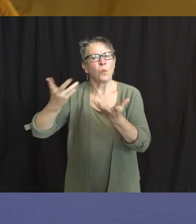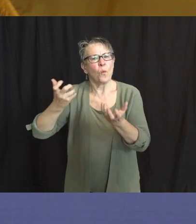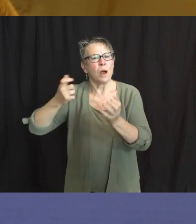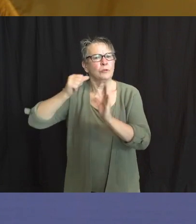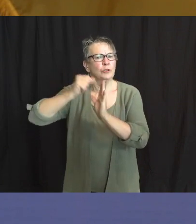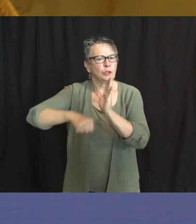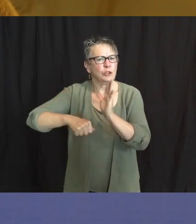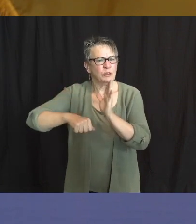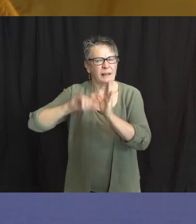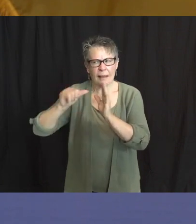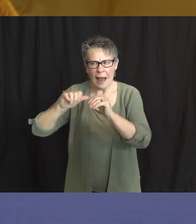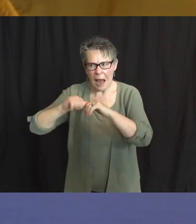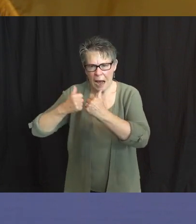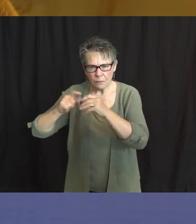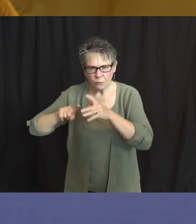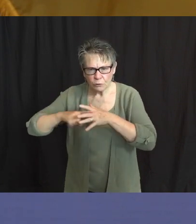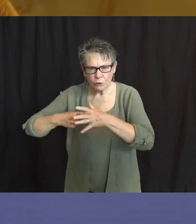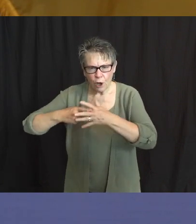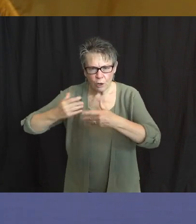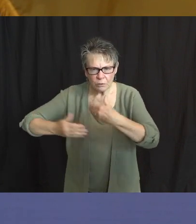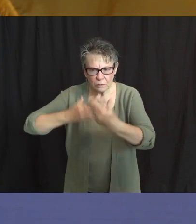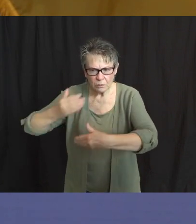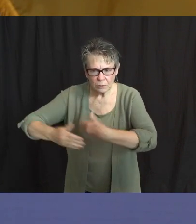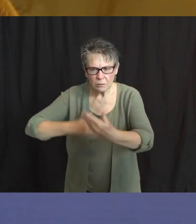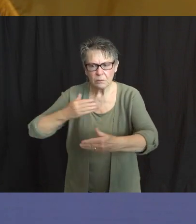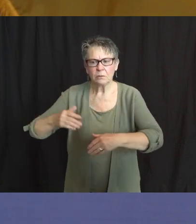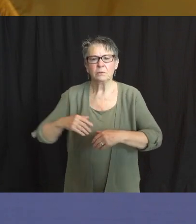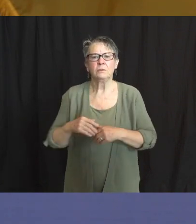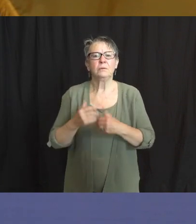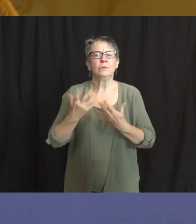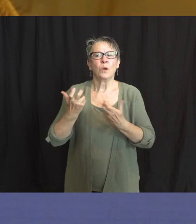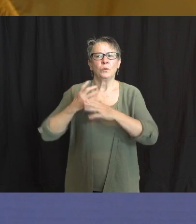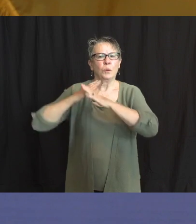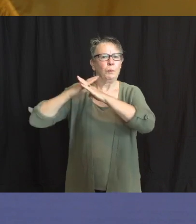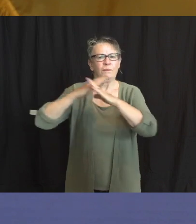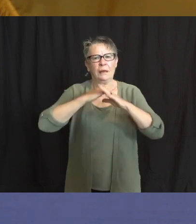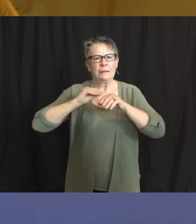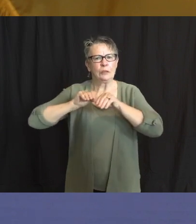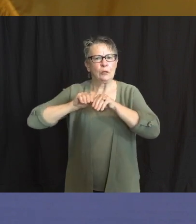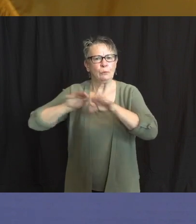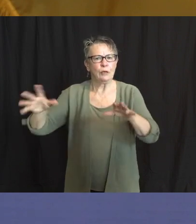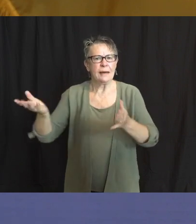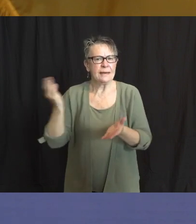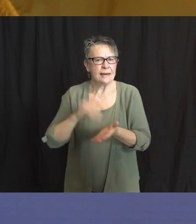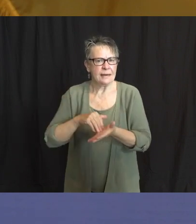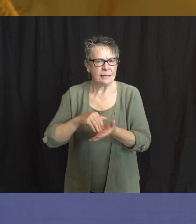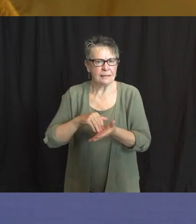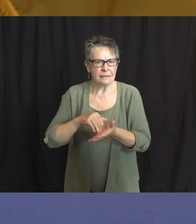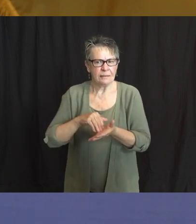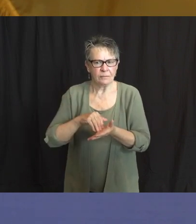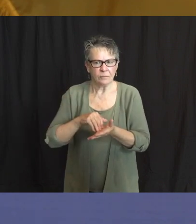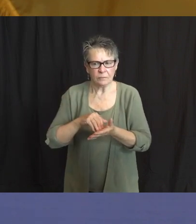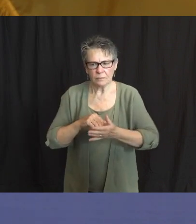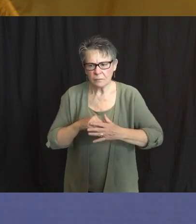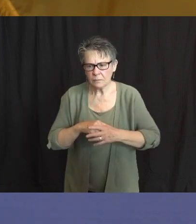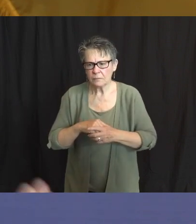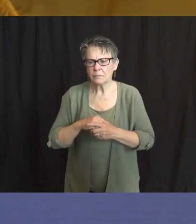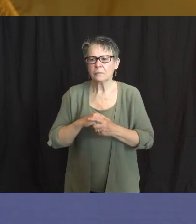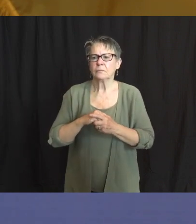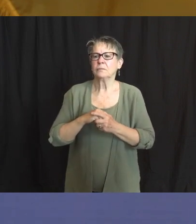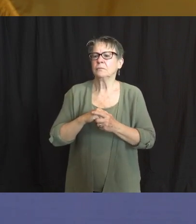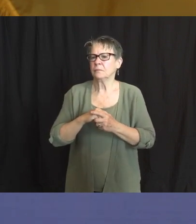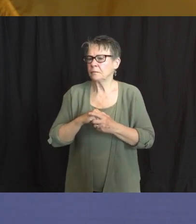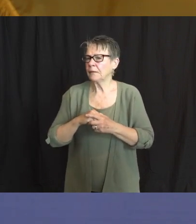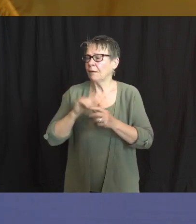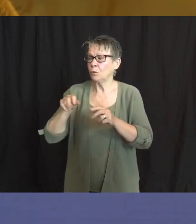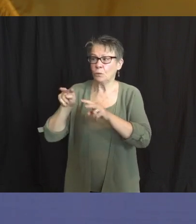COVID-19. They're required to institute screening of staff for symptoms and have policies in place for